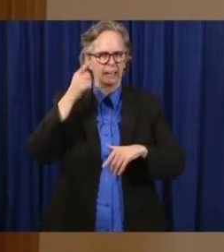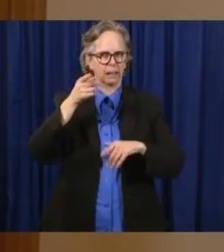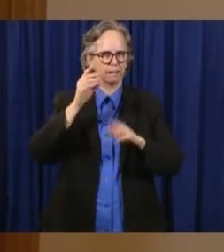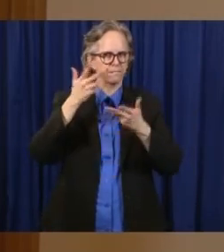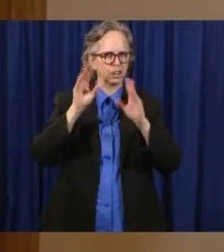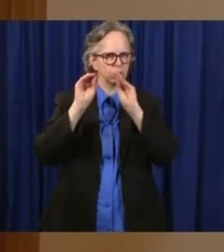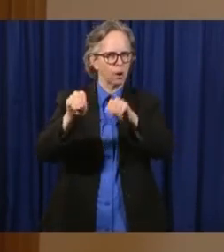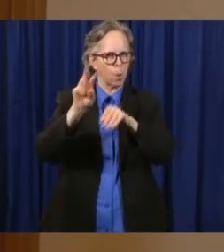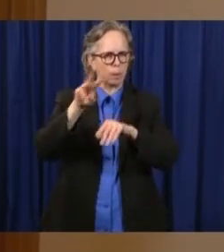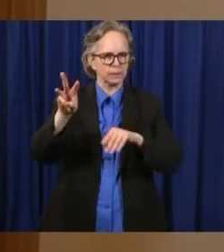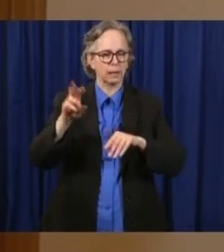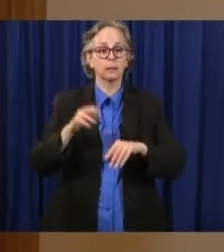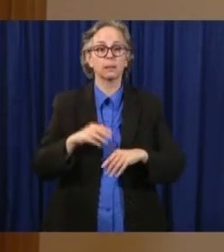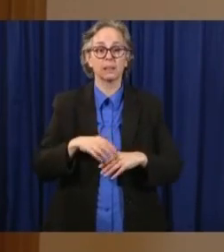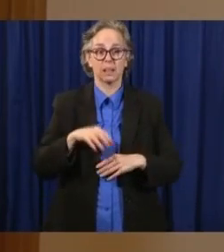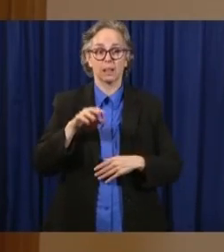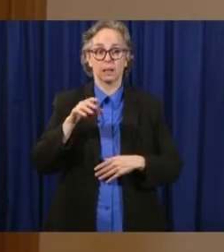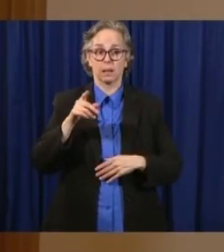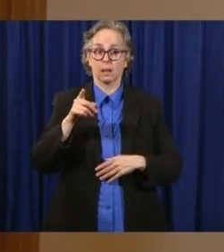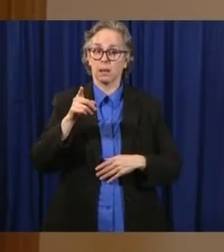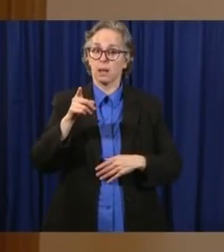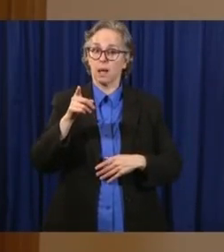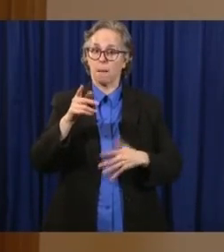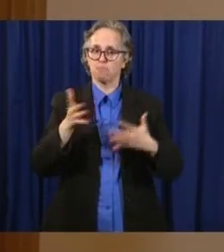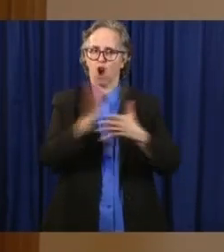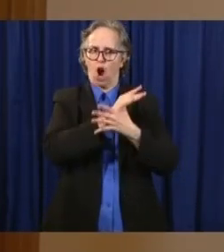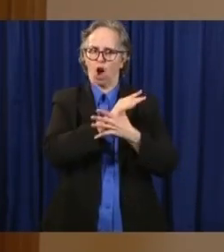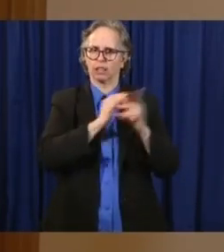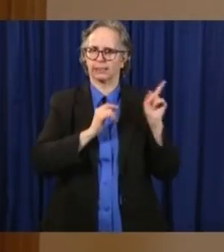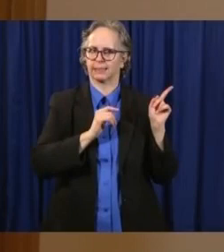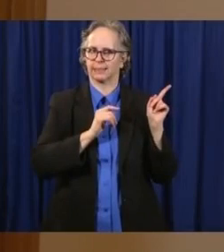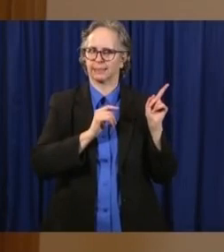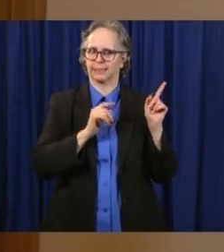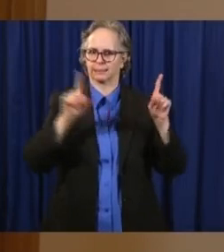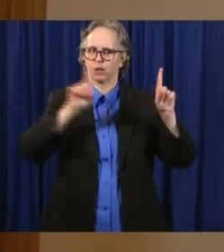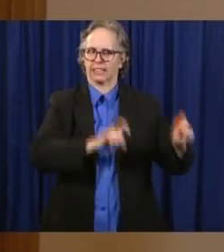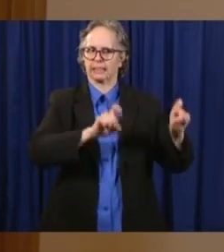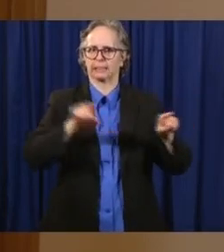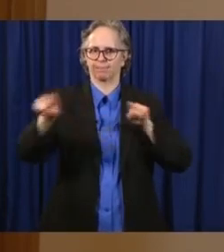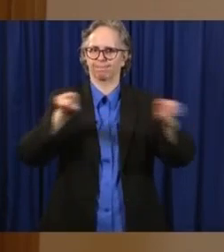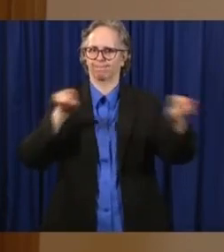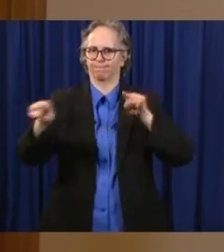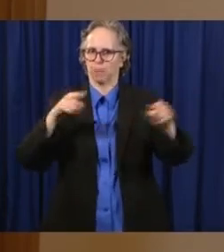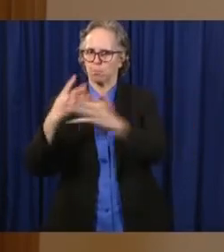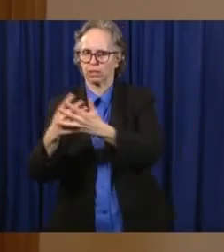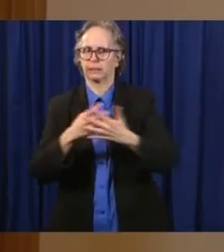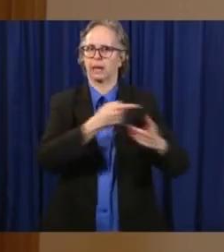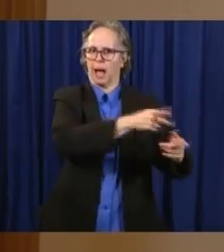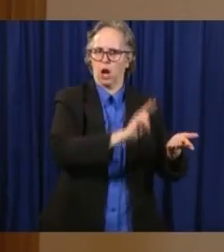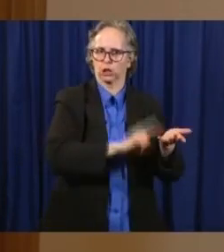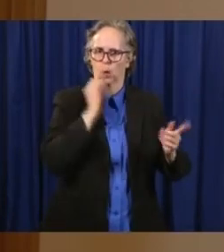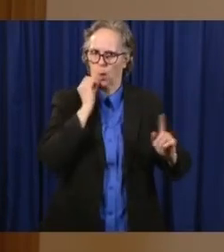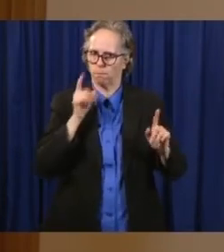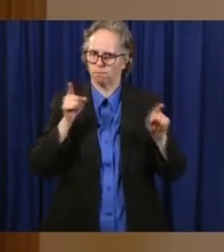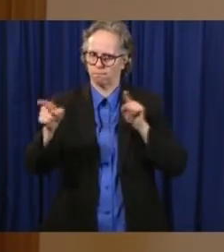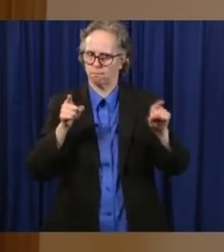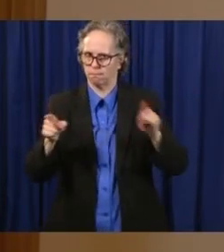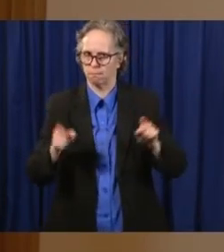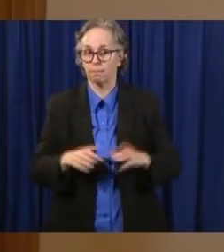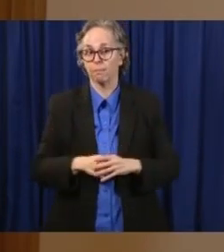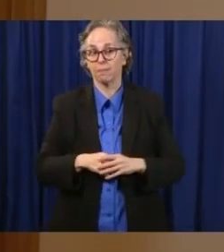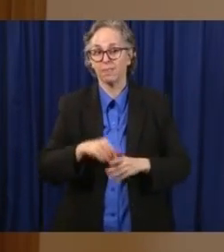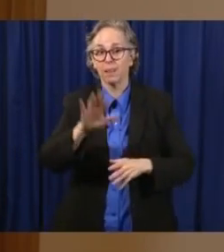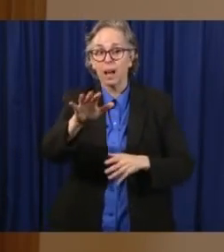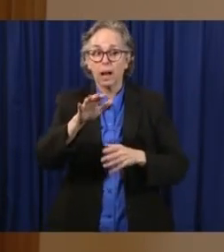in the hierarchy of testing, and it really, how much testing occurs, we don't have enough testing to sort of